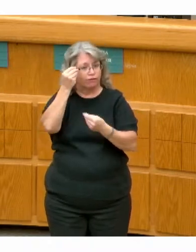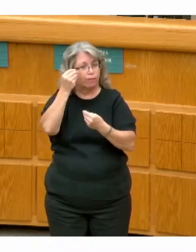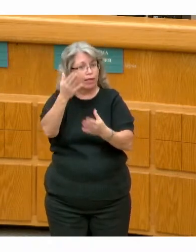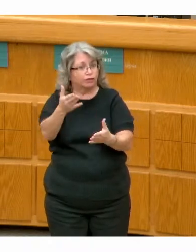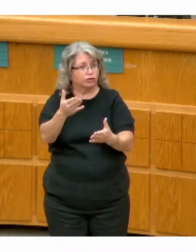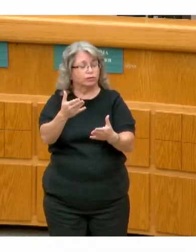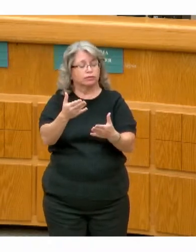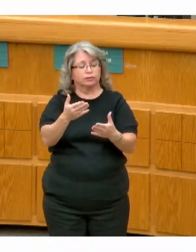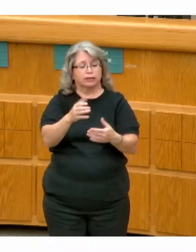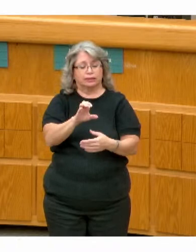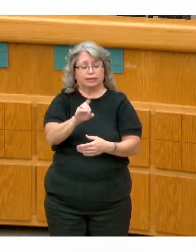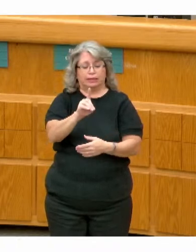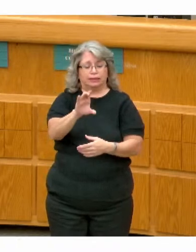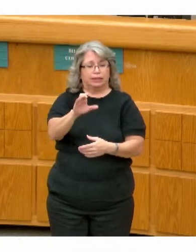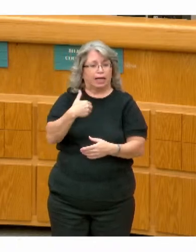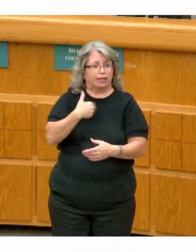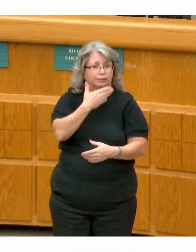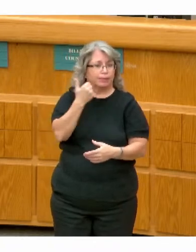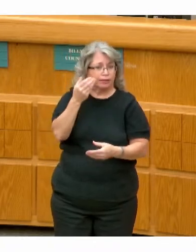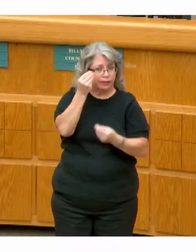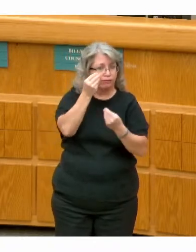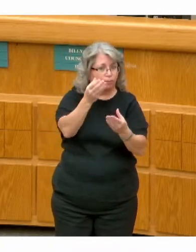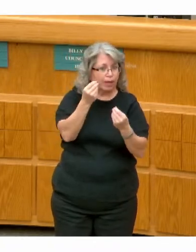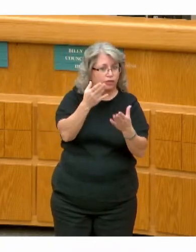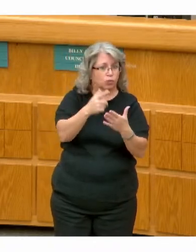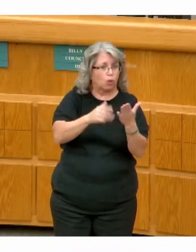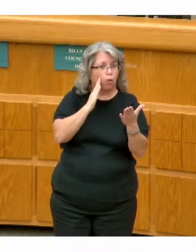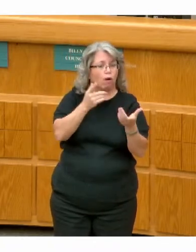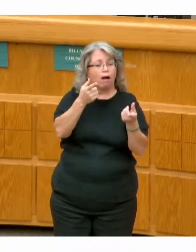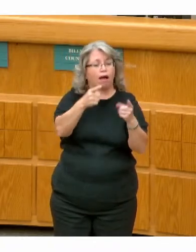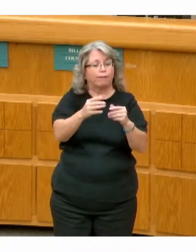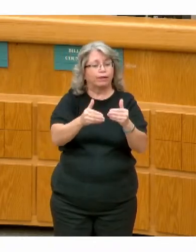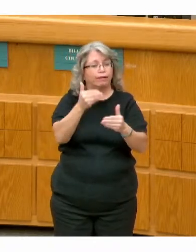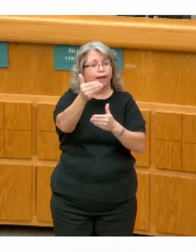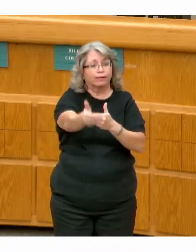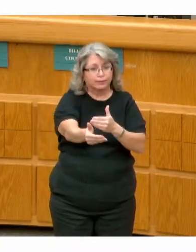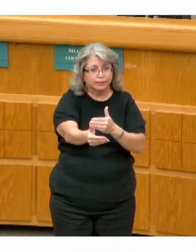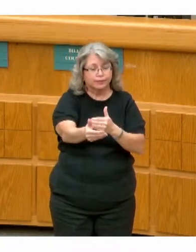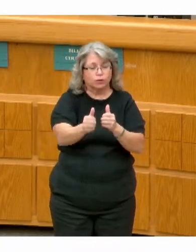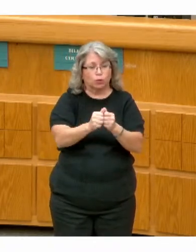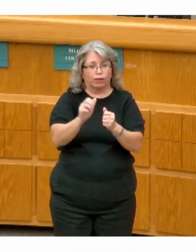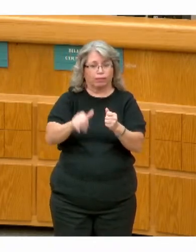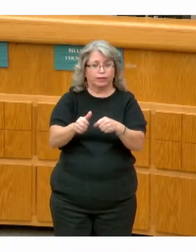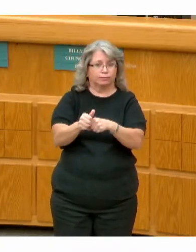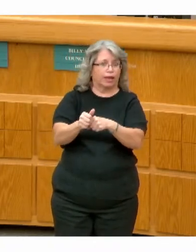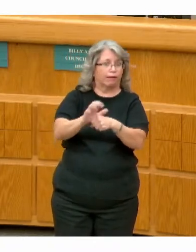than the CDC. So those are the types of authorities that I would look to moving forward.